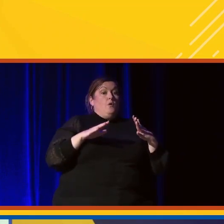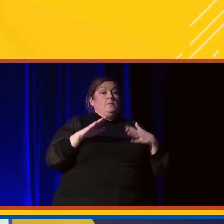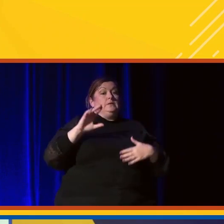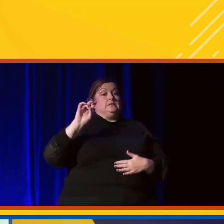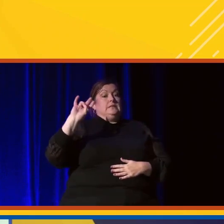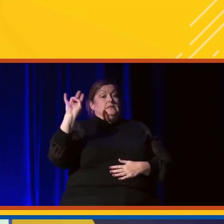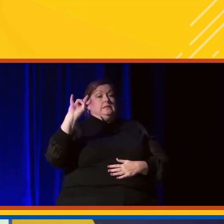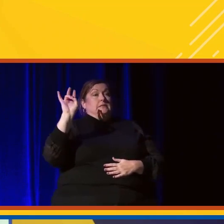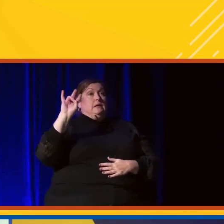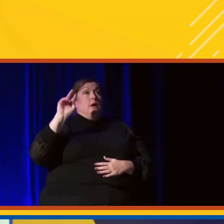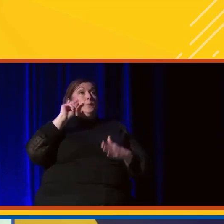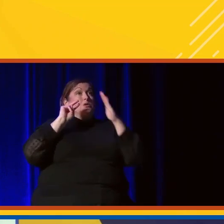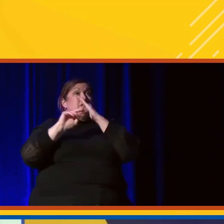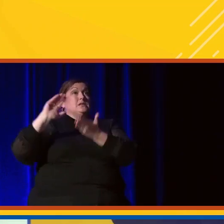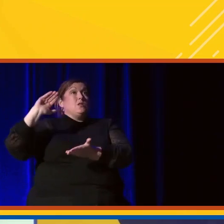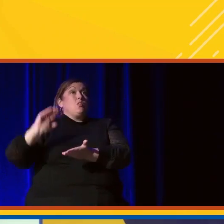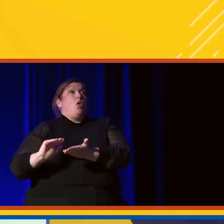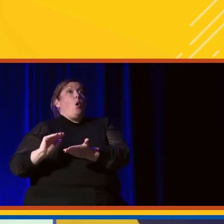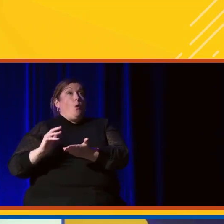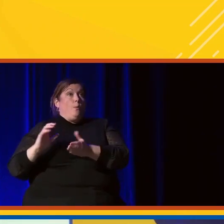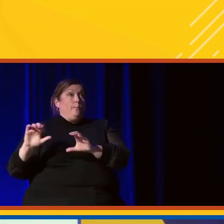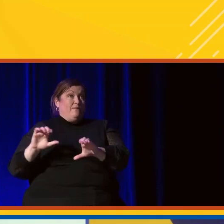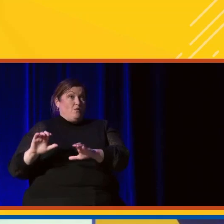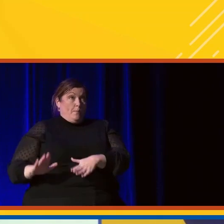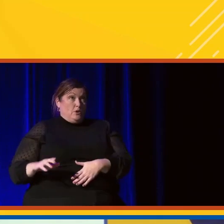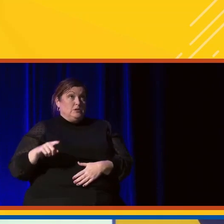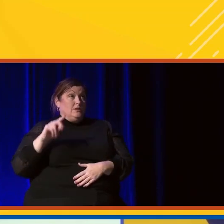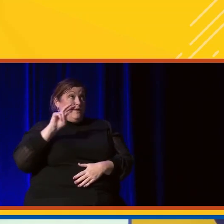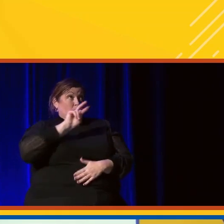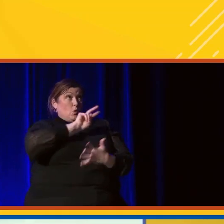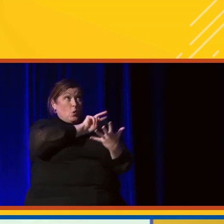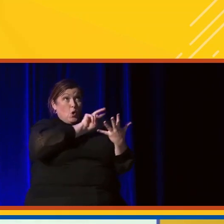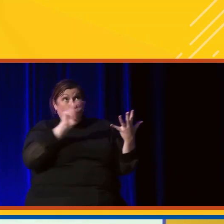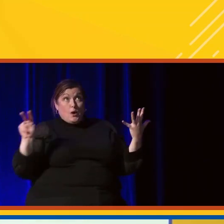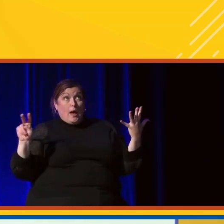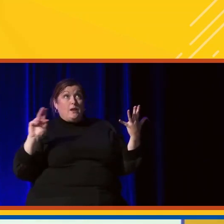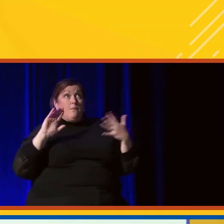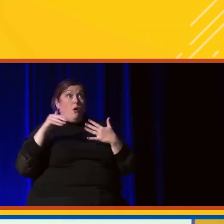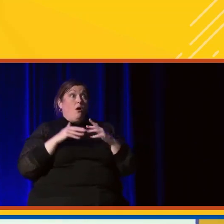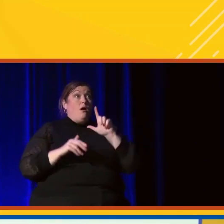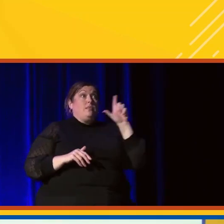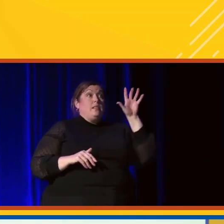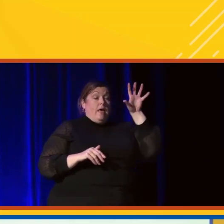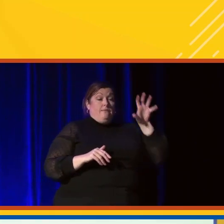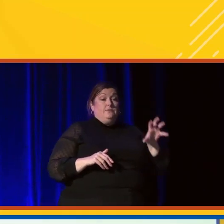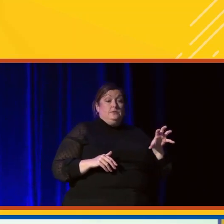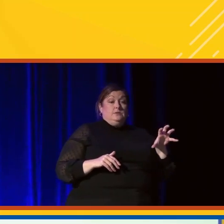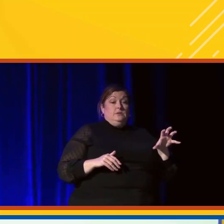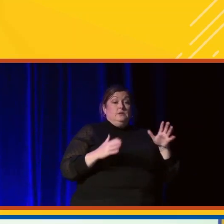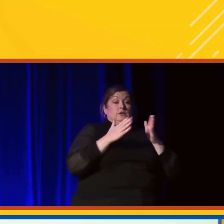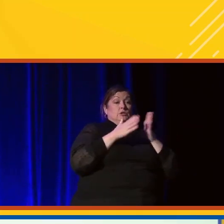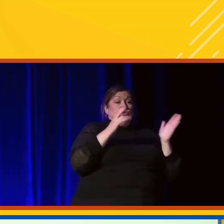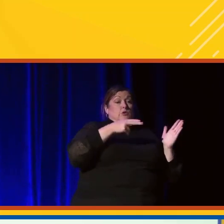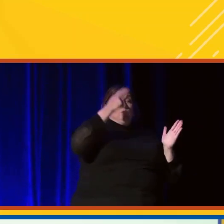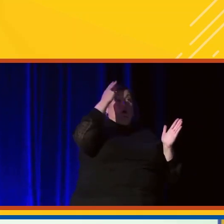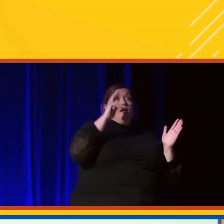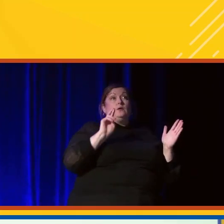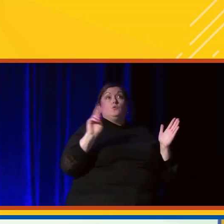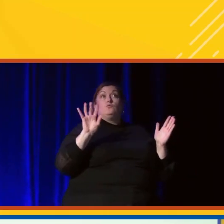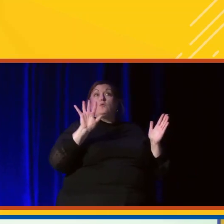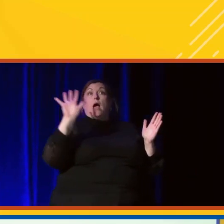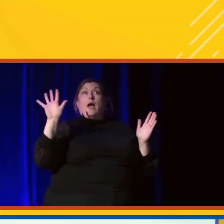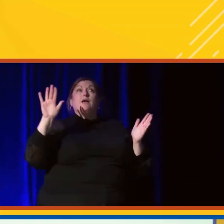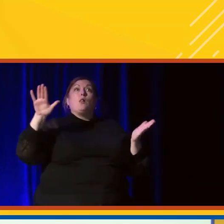7 molecules that were predicted as the low performers. If you look at all of them, here on the left, generally high. Here on the